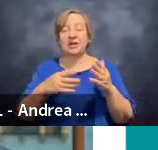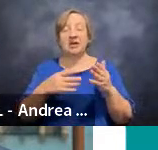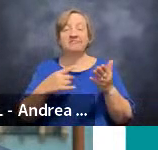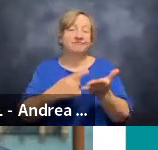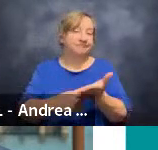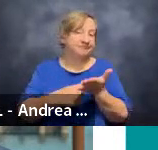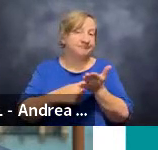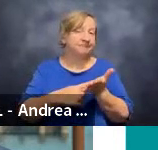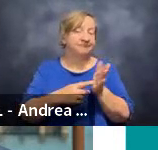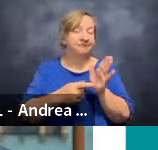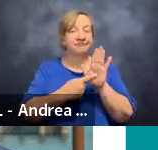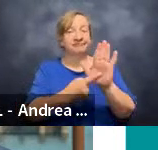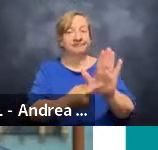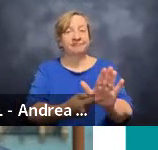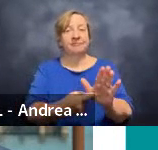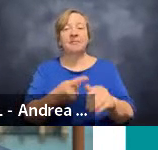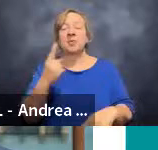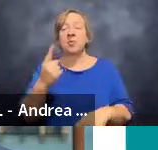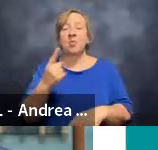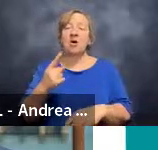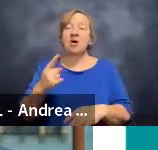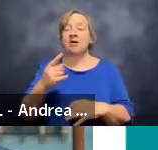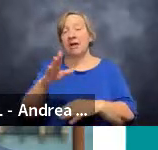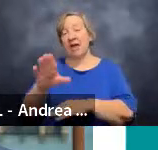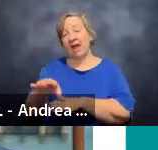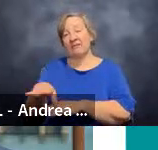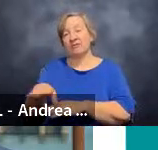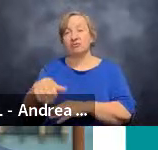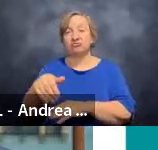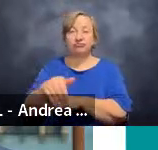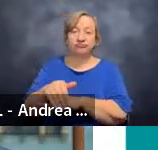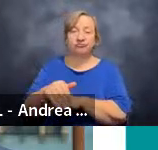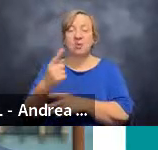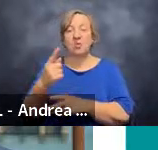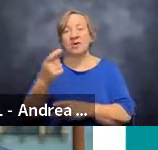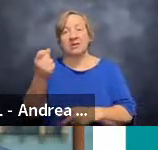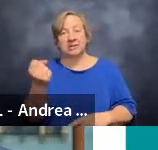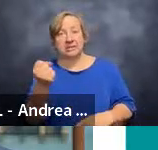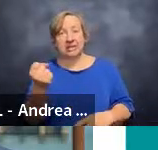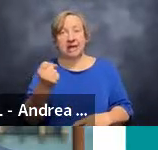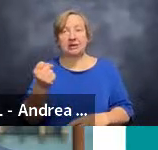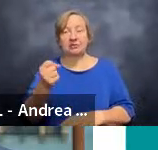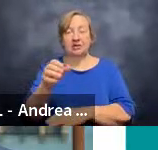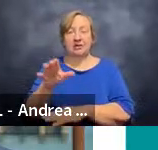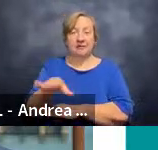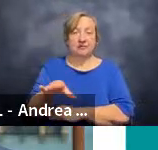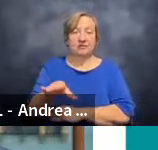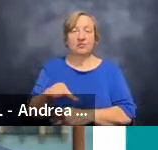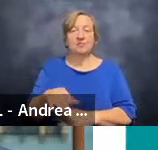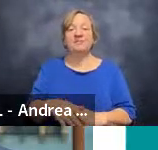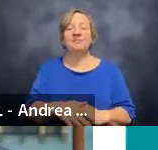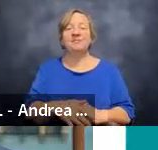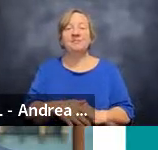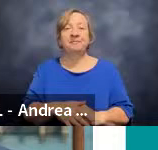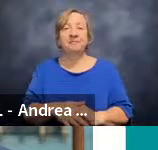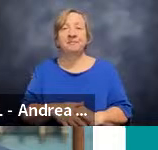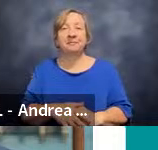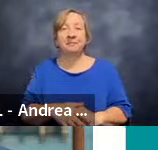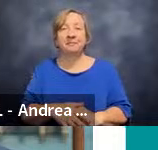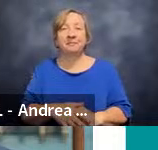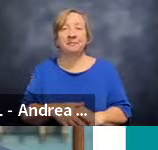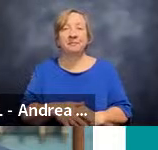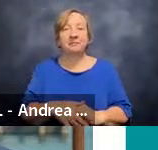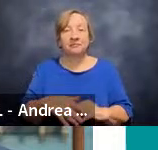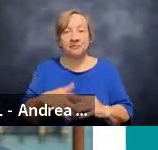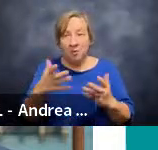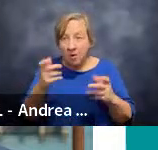on a late afternoon, and we did one on a Saturday afternoon to get